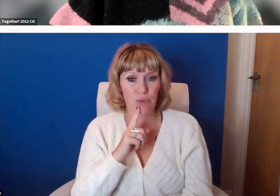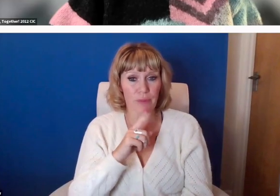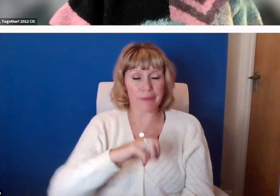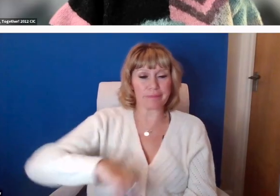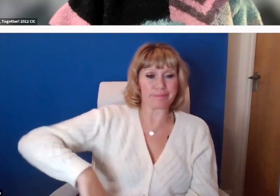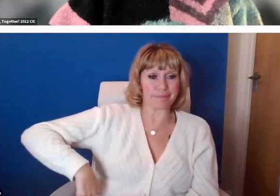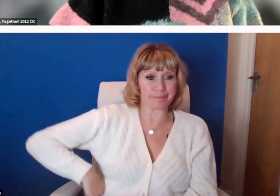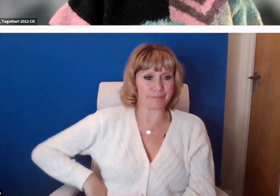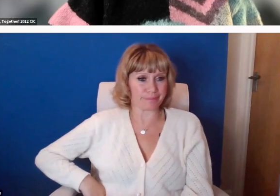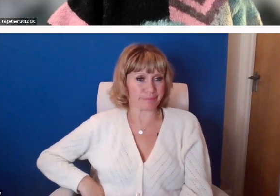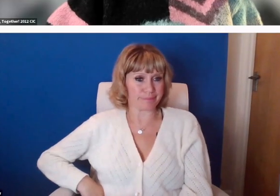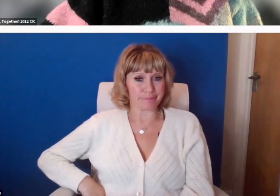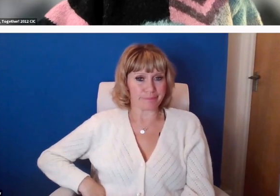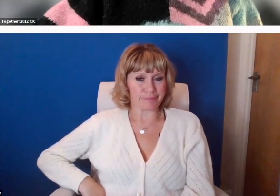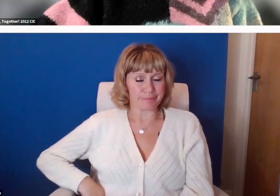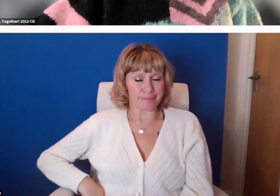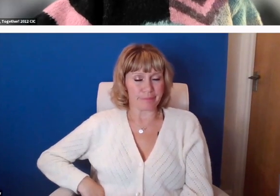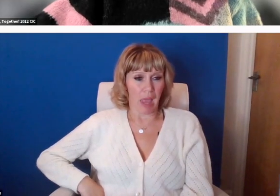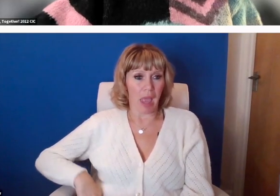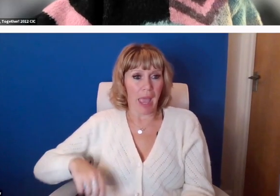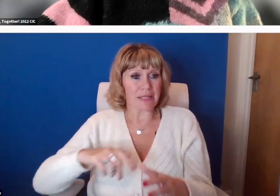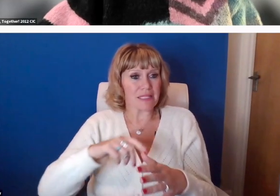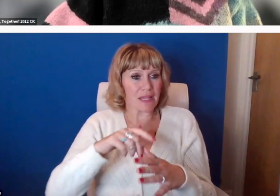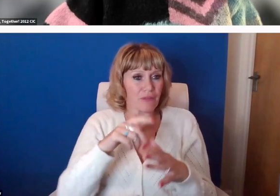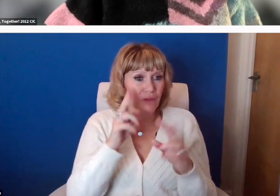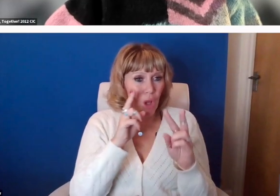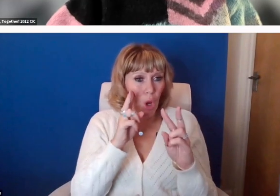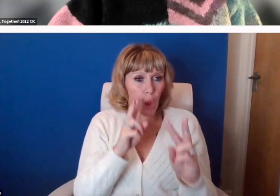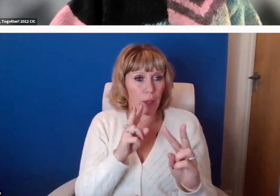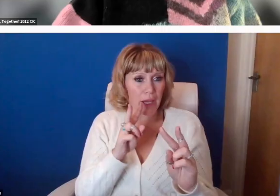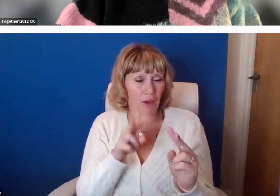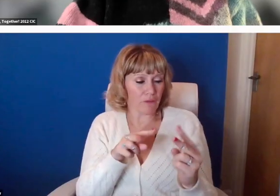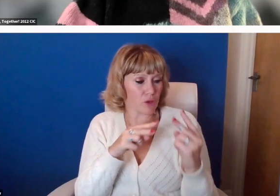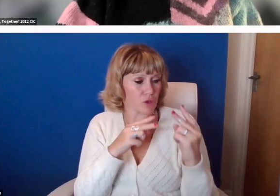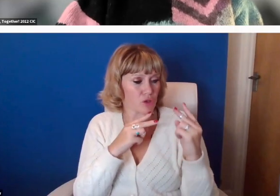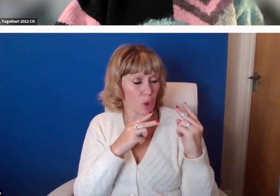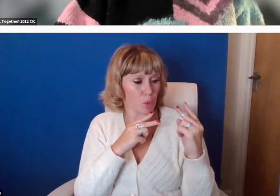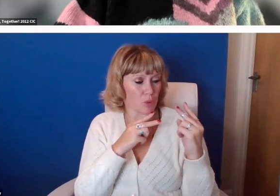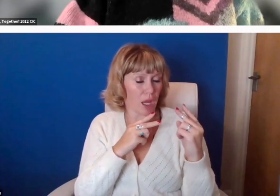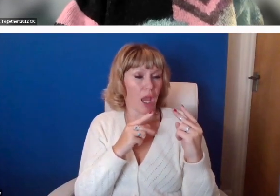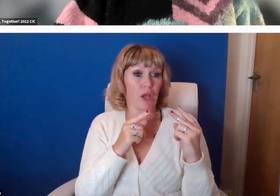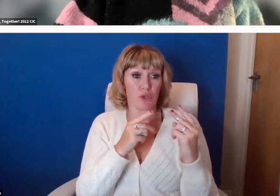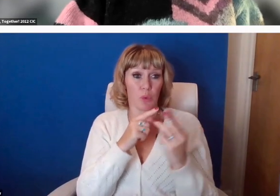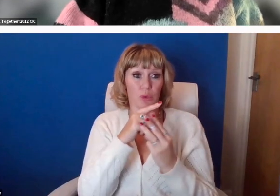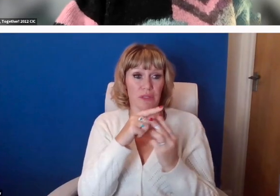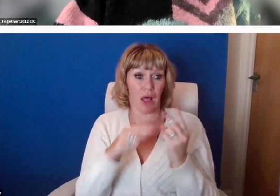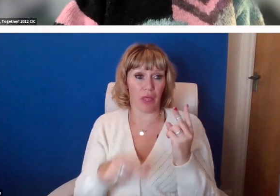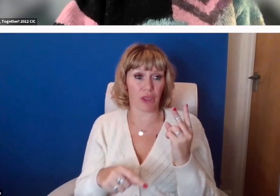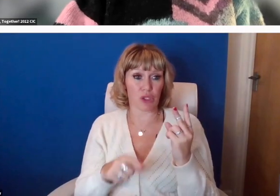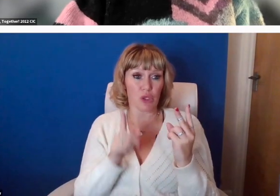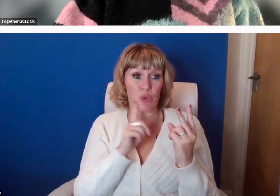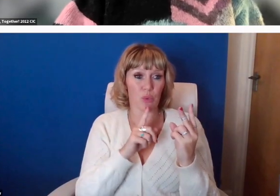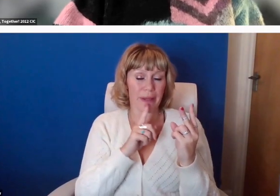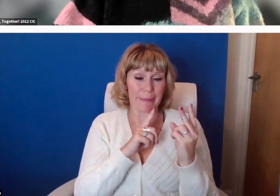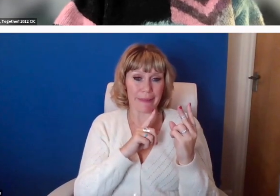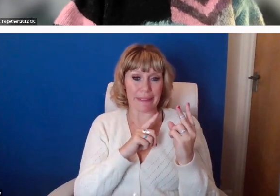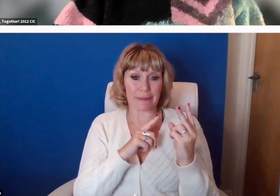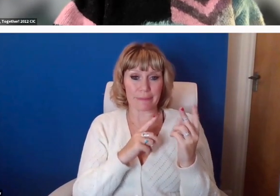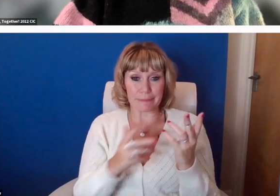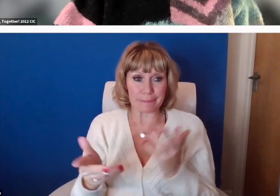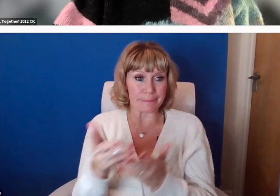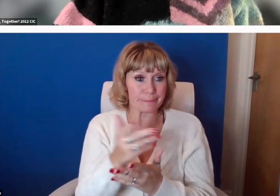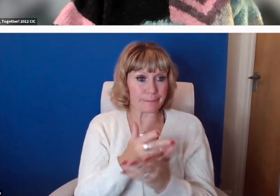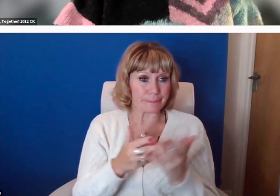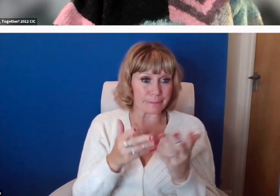hips, as though posing, looking over her shoulder towards the other two. Um, Zilla is